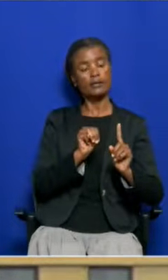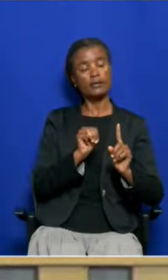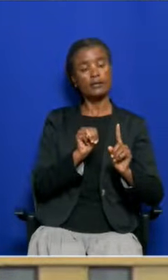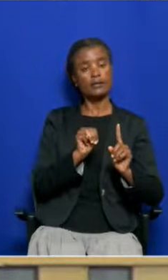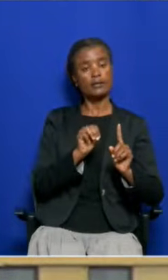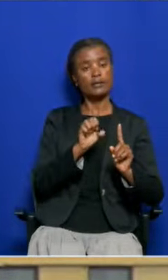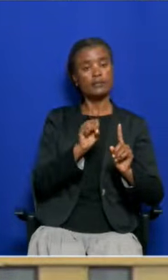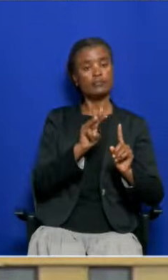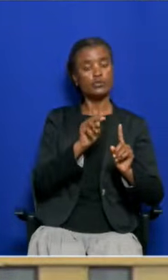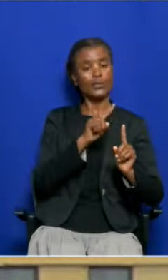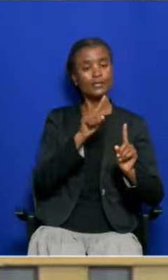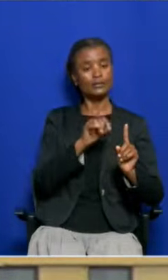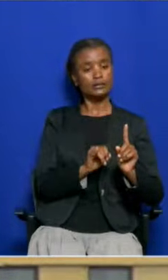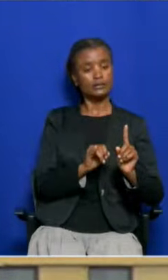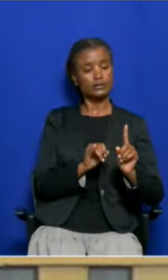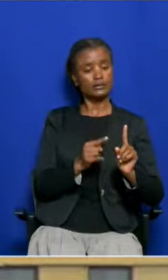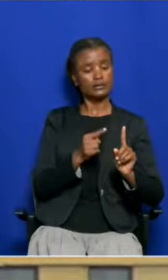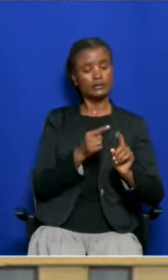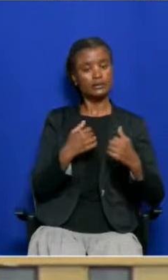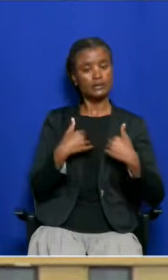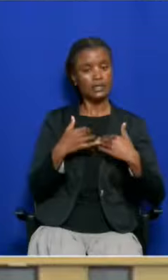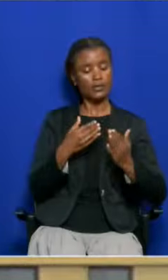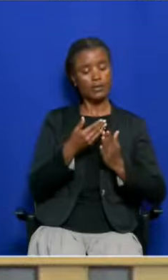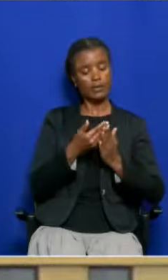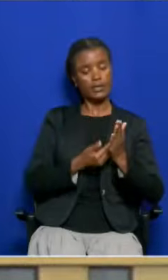and they start at page 787.